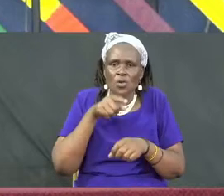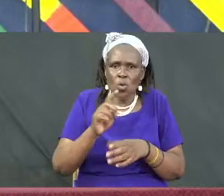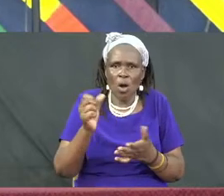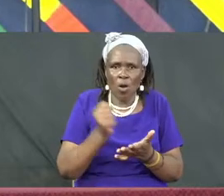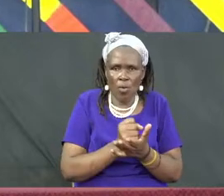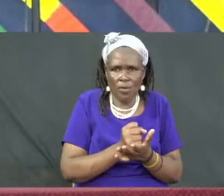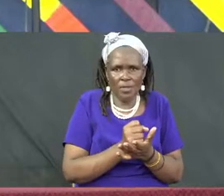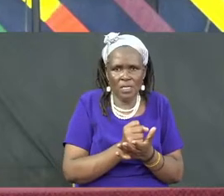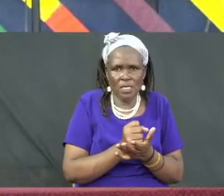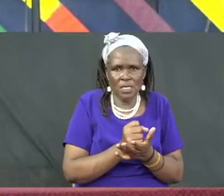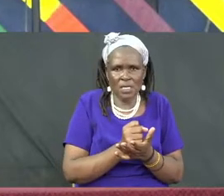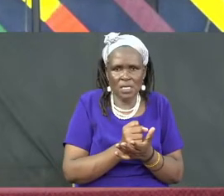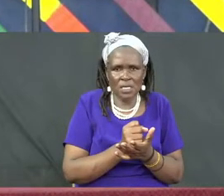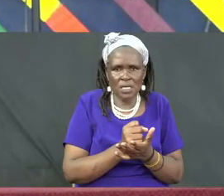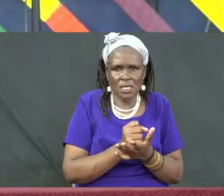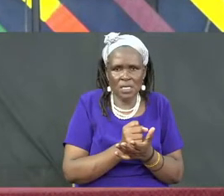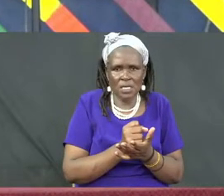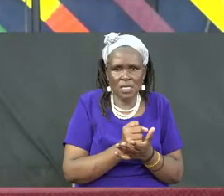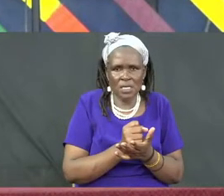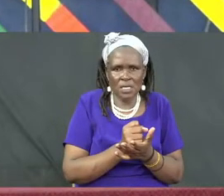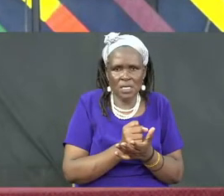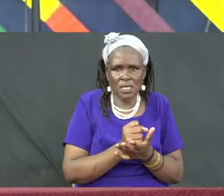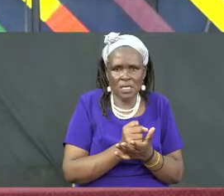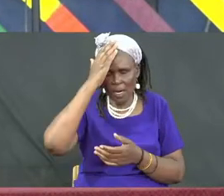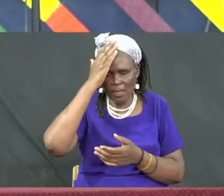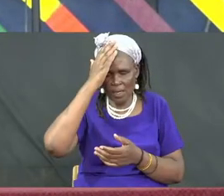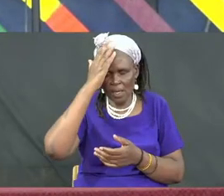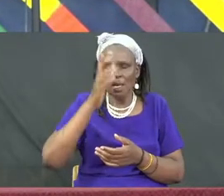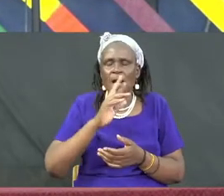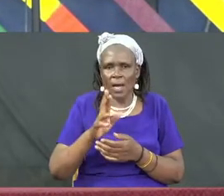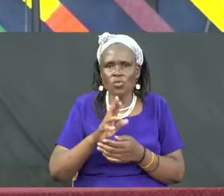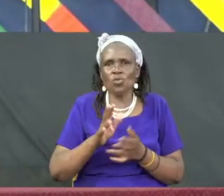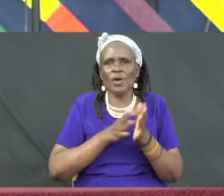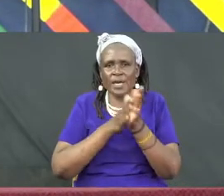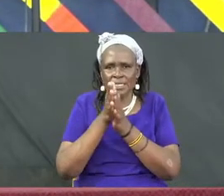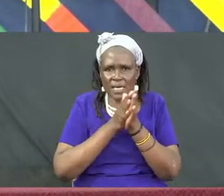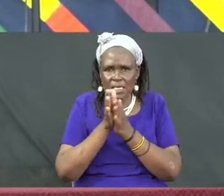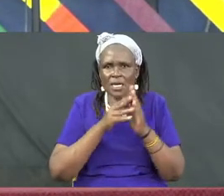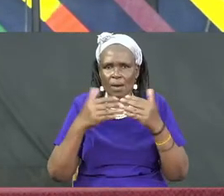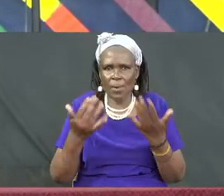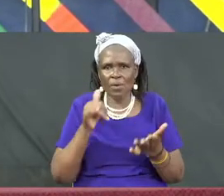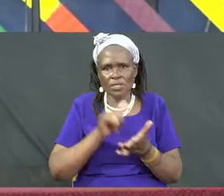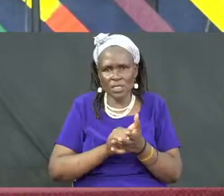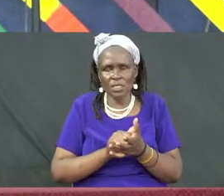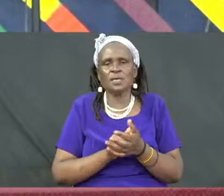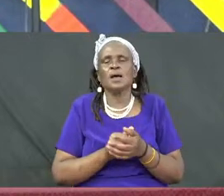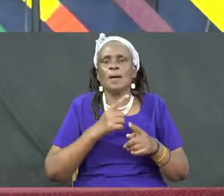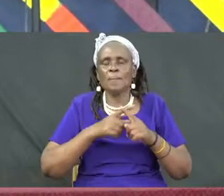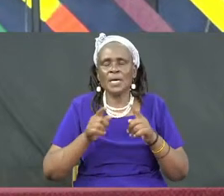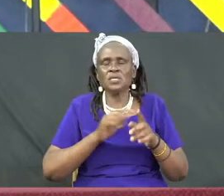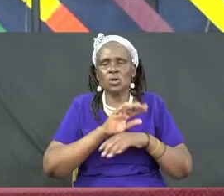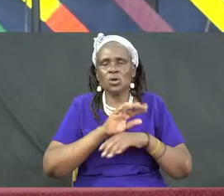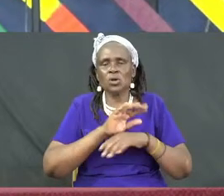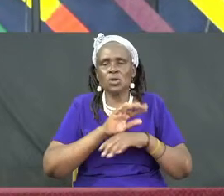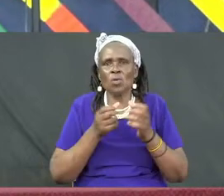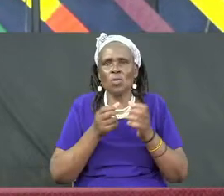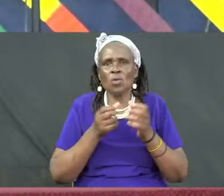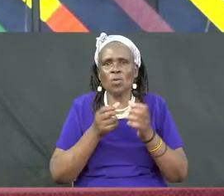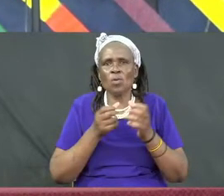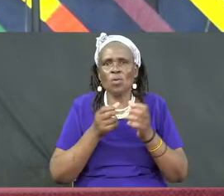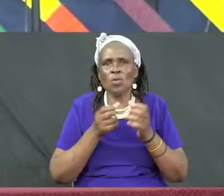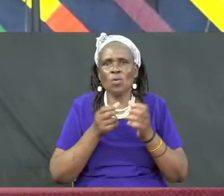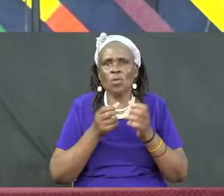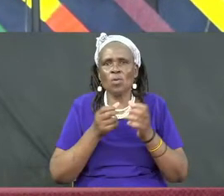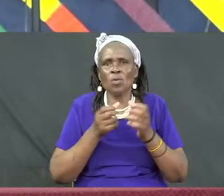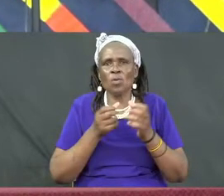Tomorrow is Monday. Are you excited about that? Let us not go there. But for some of us, it's our